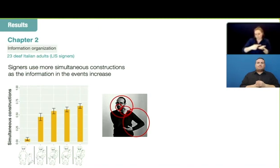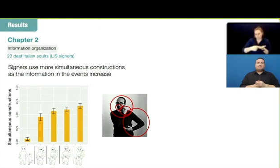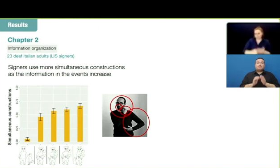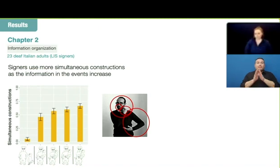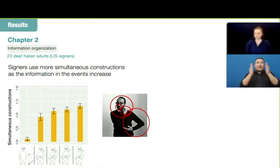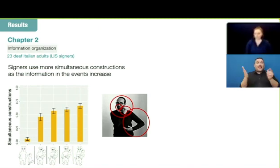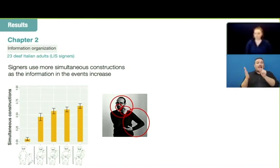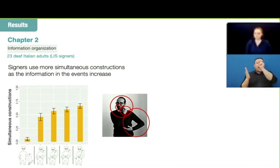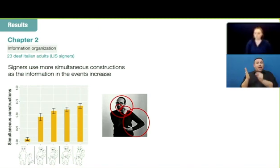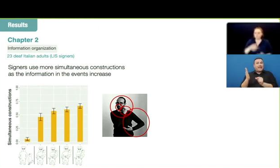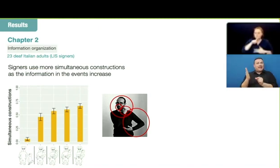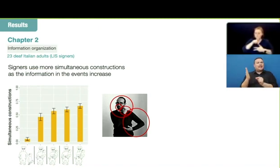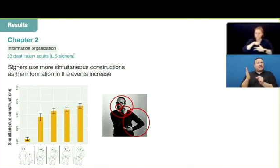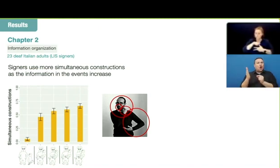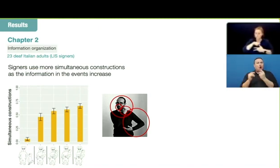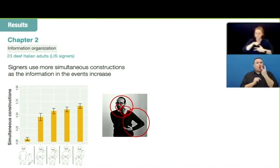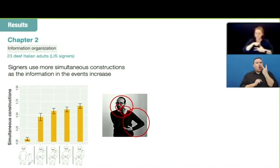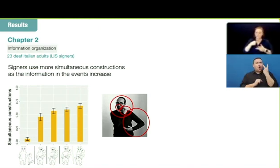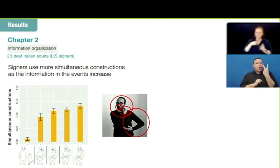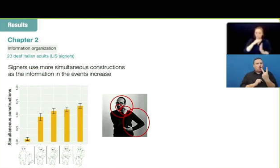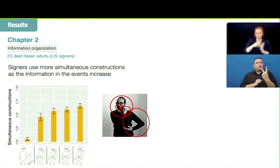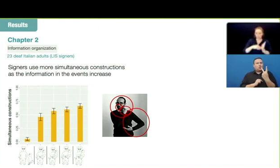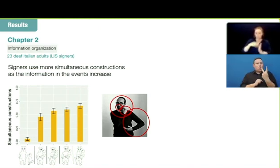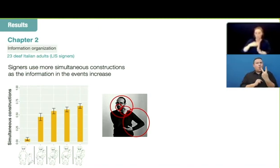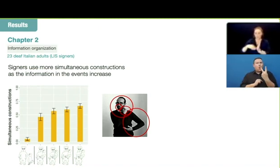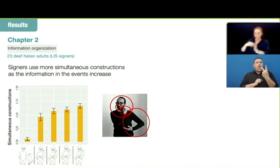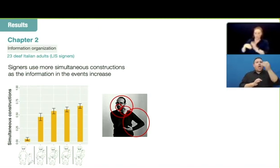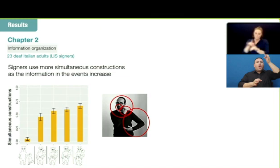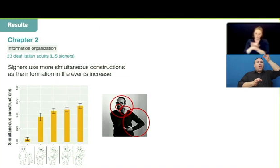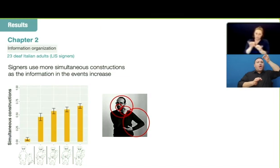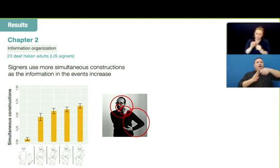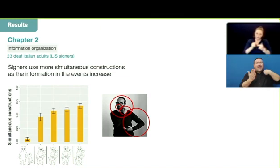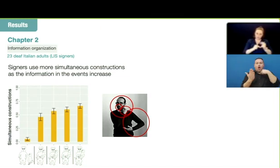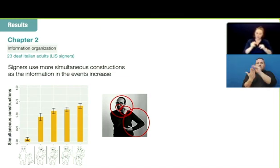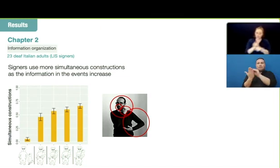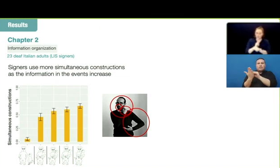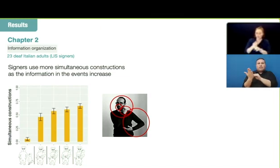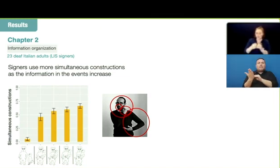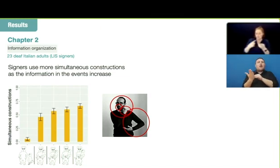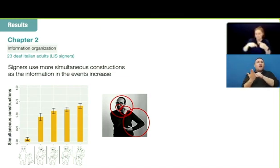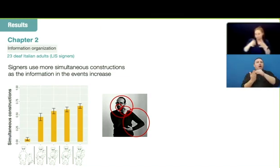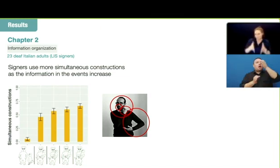In Chapter 2, I coded the simultaneous constructions used by signers.